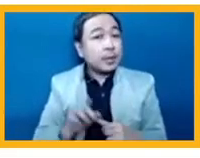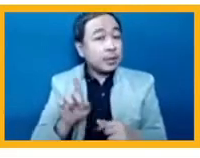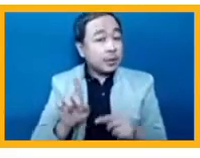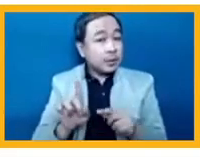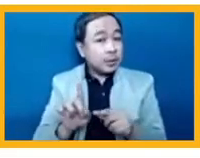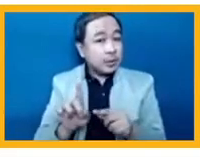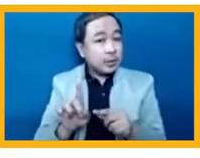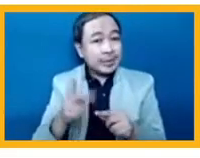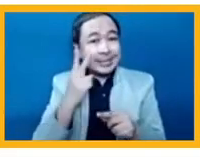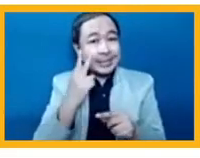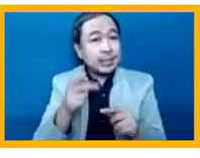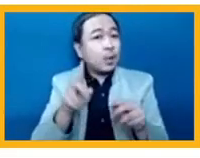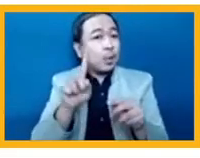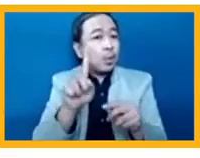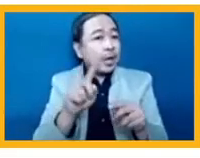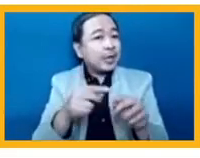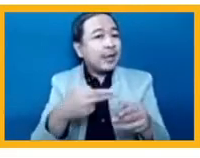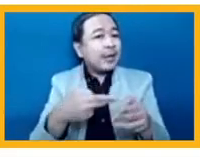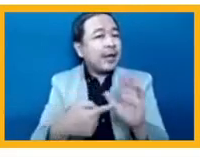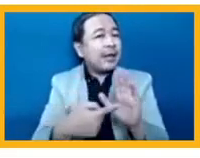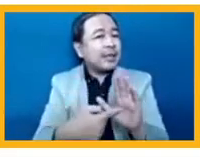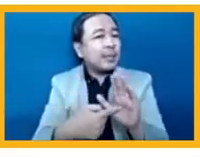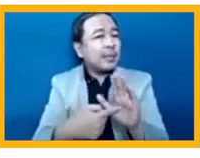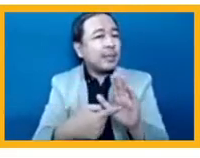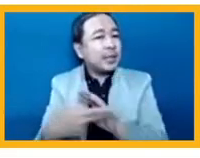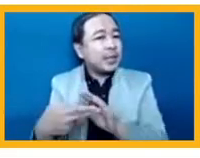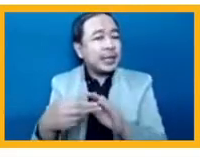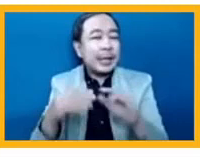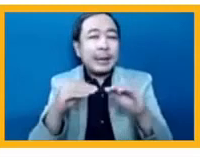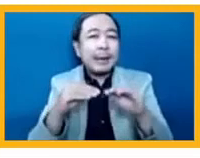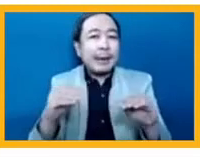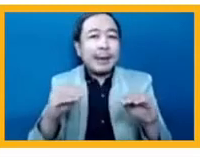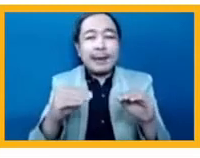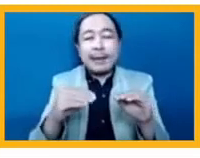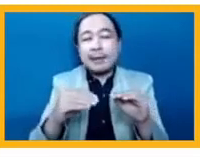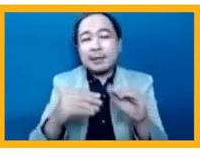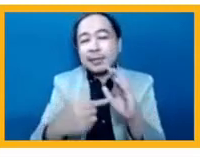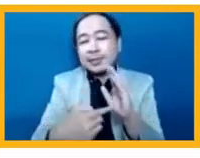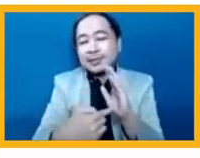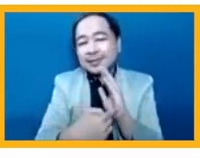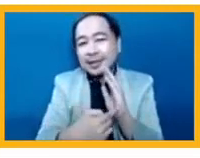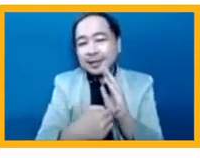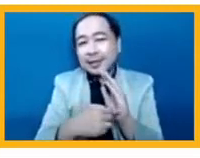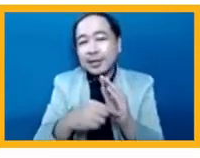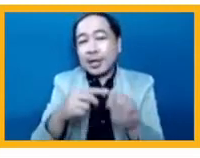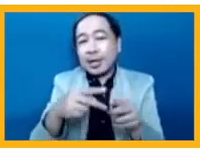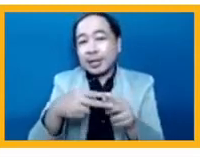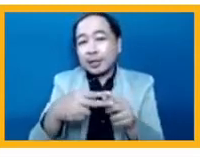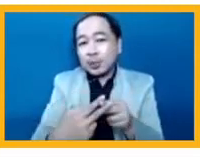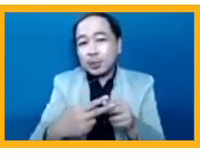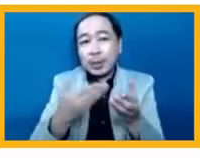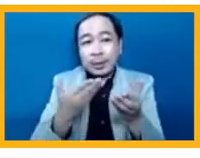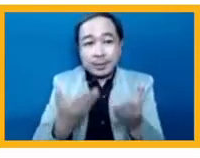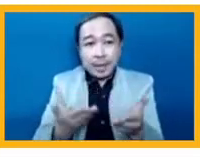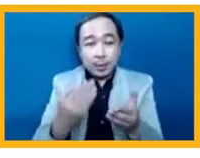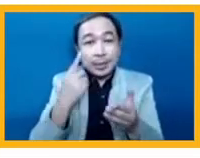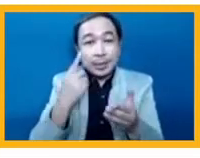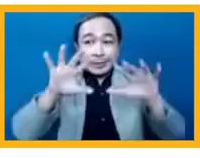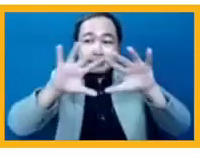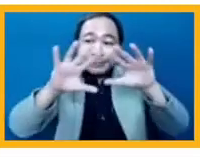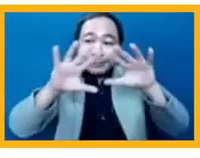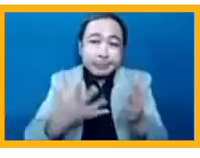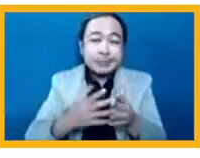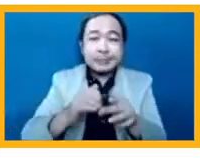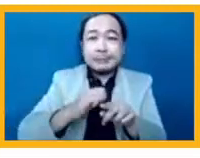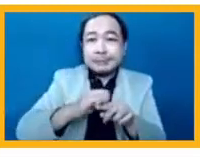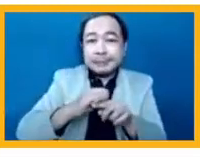EdTech Tulna. This framework is being designed using rigorous research principles and global best practices, and will include elements like